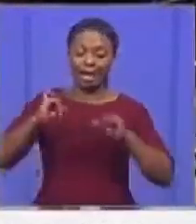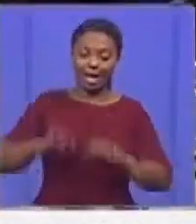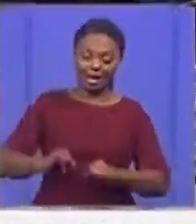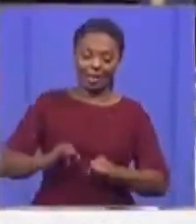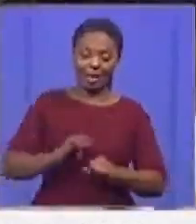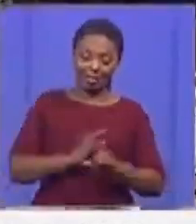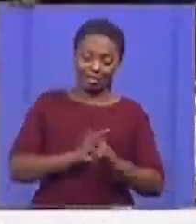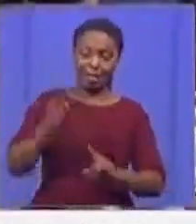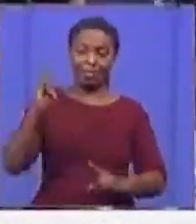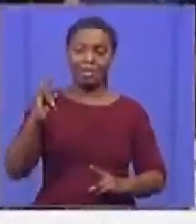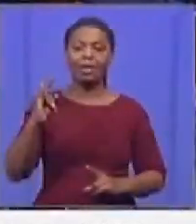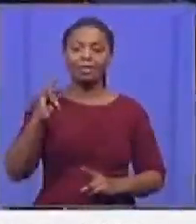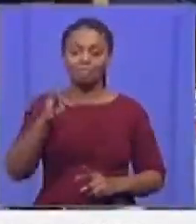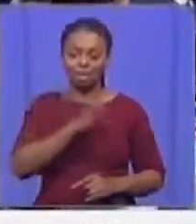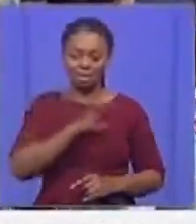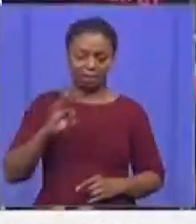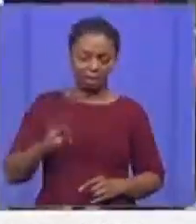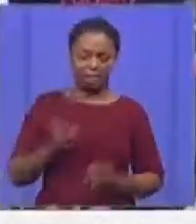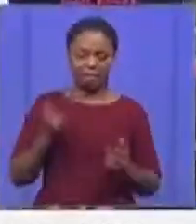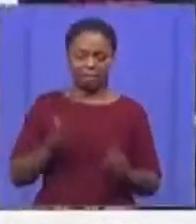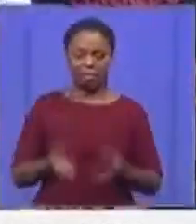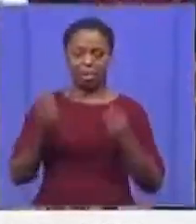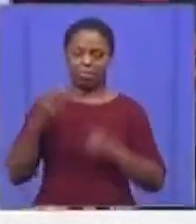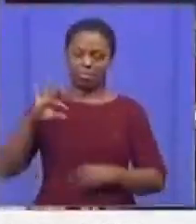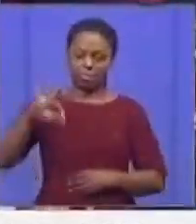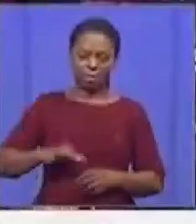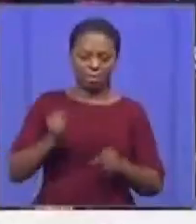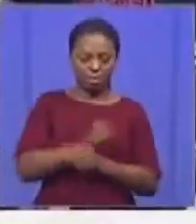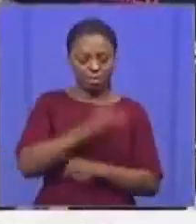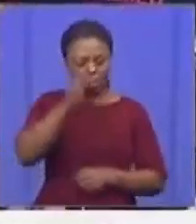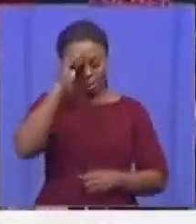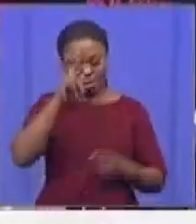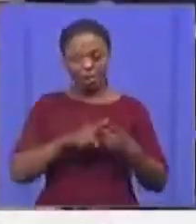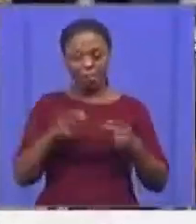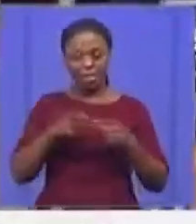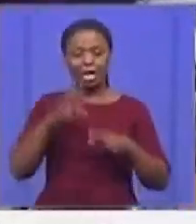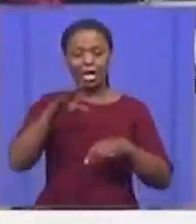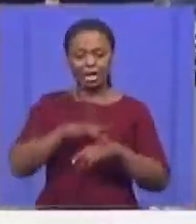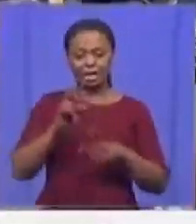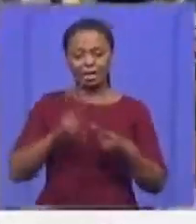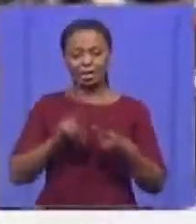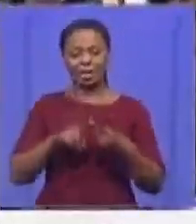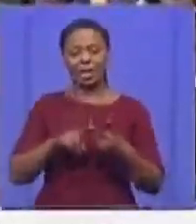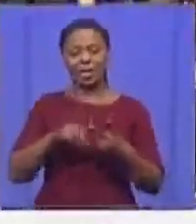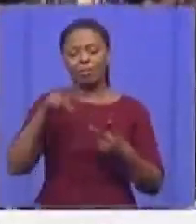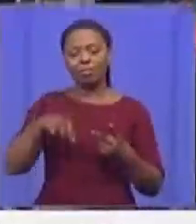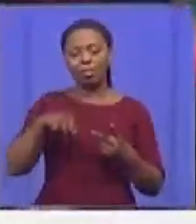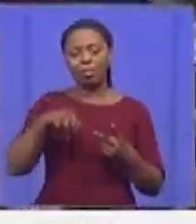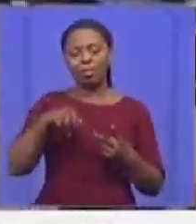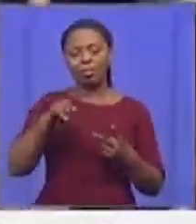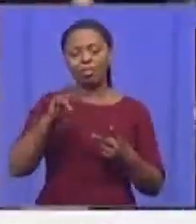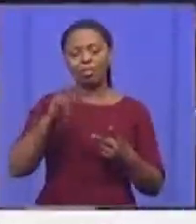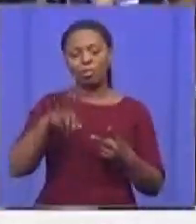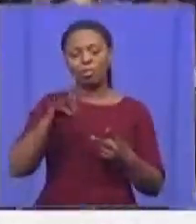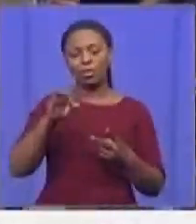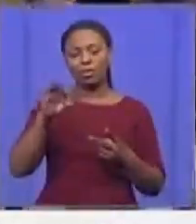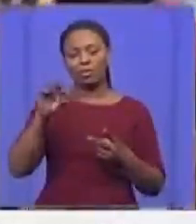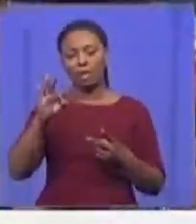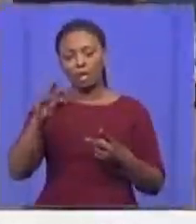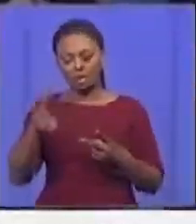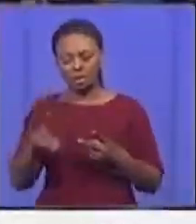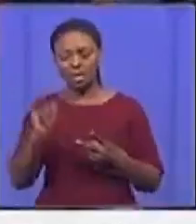tlanegiswa, badiri ba tlile go bona merokotso jaaka medical aid, provident le compensation funds fa ba ka tlhokafala ba le